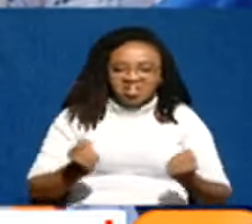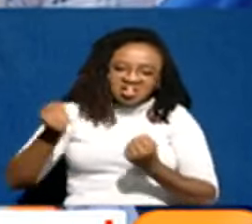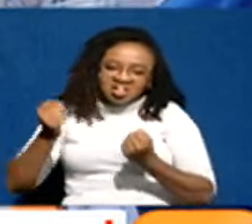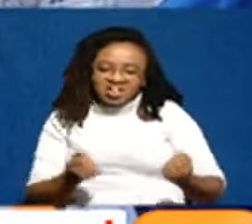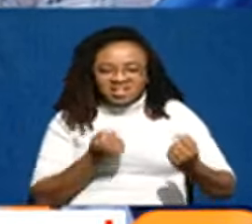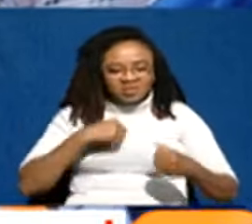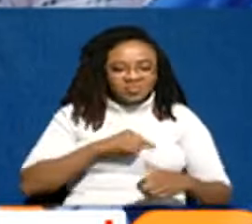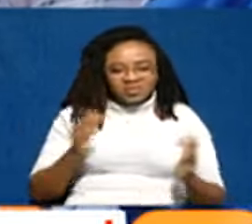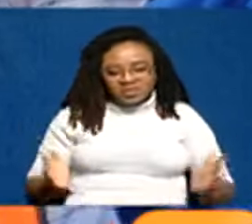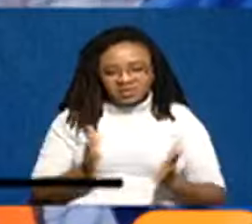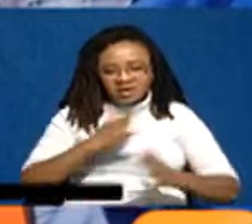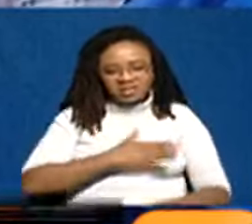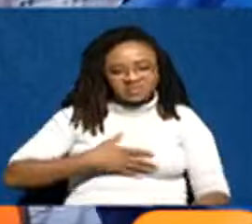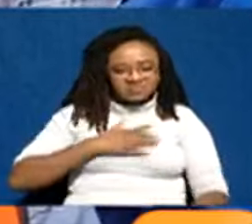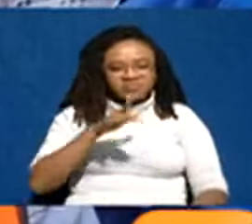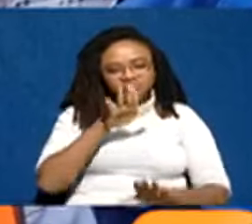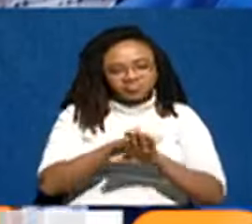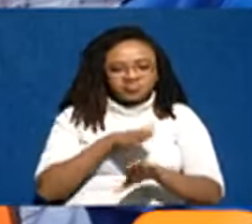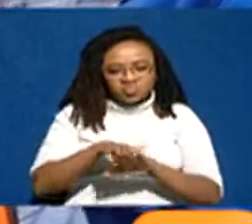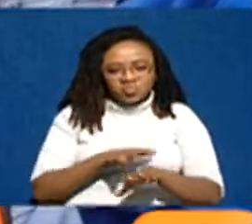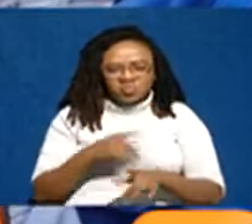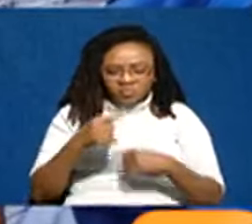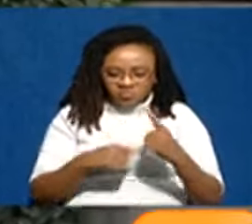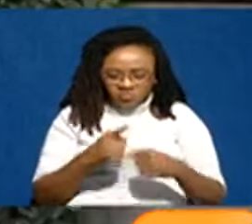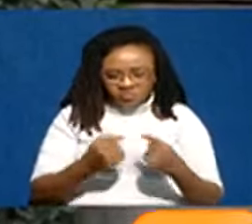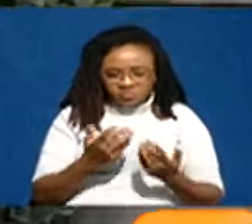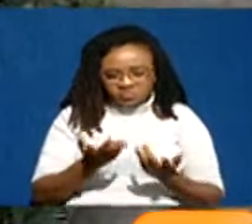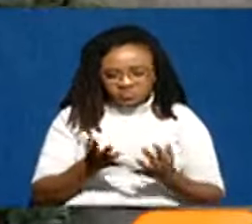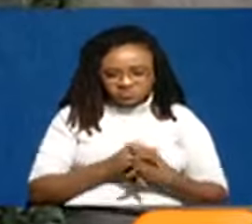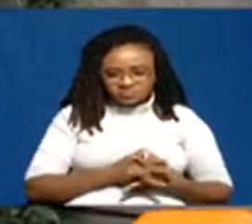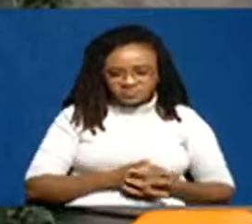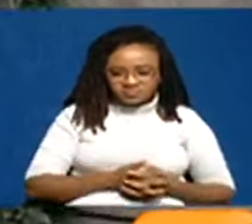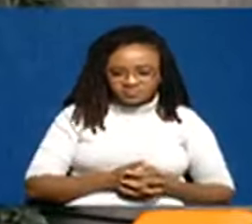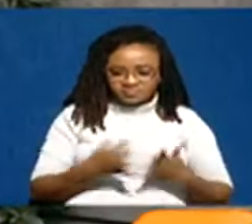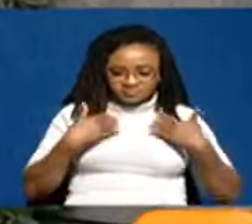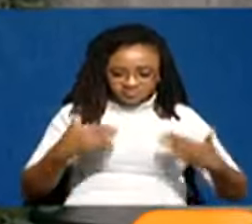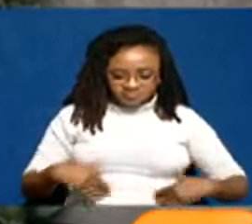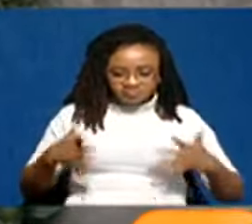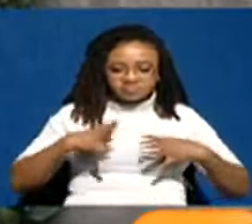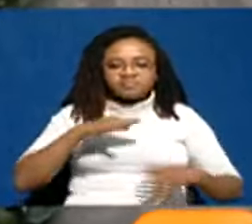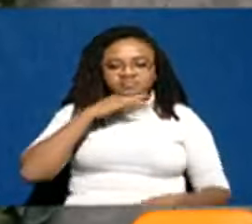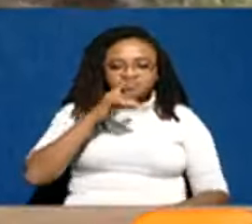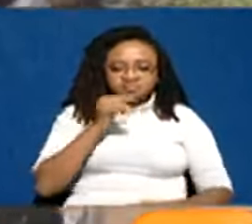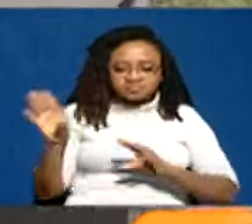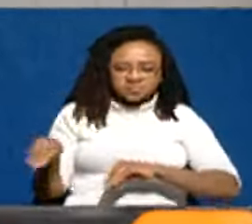please slow down and keep onto their lanes unless clear. The bodies of the deceased have been